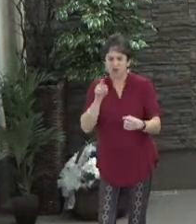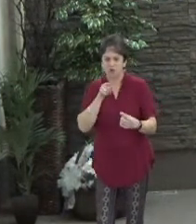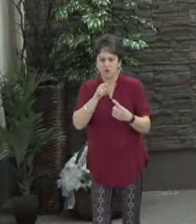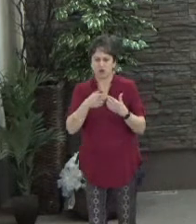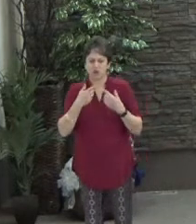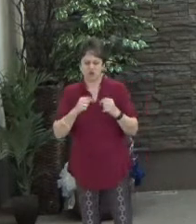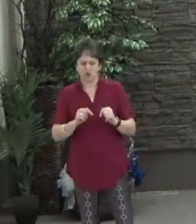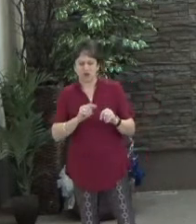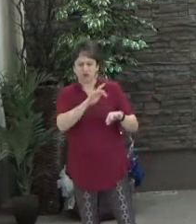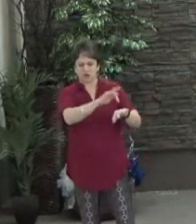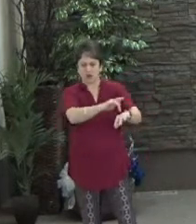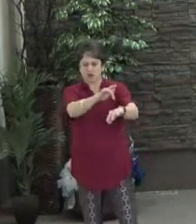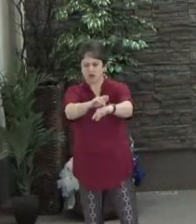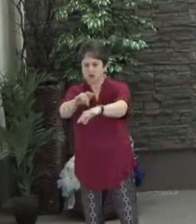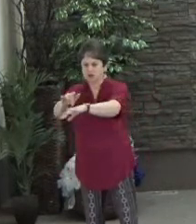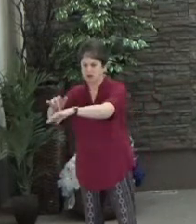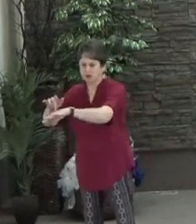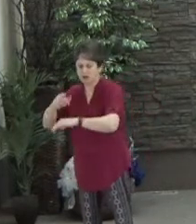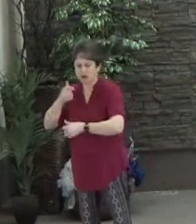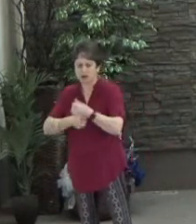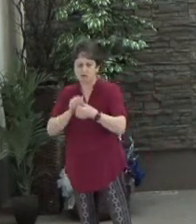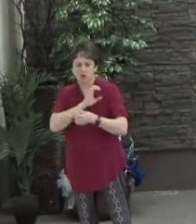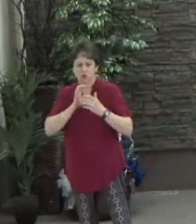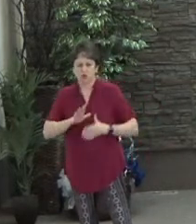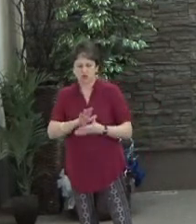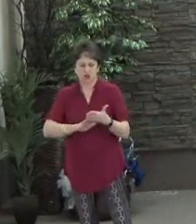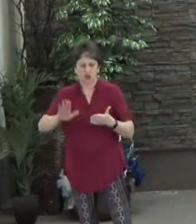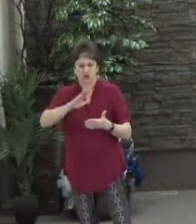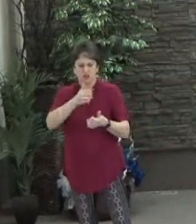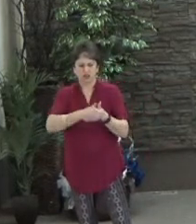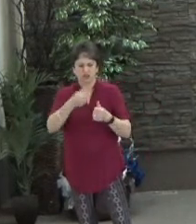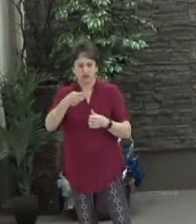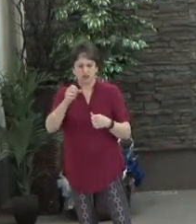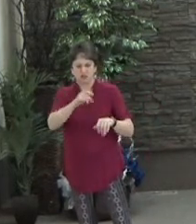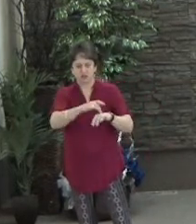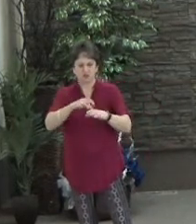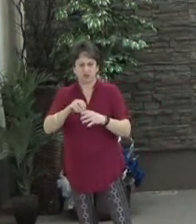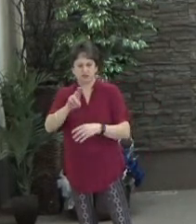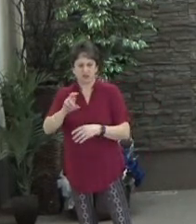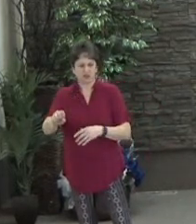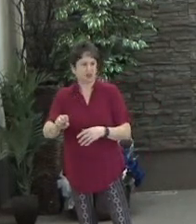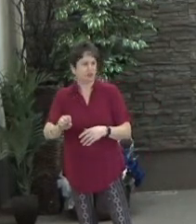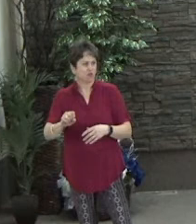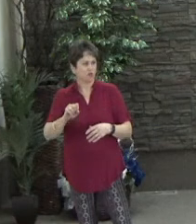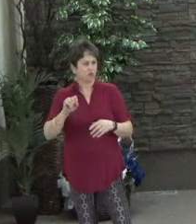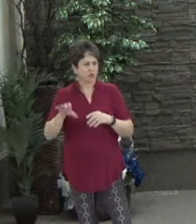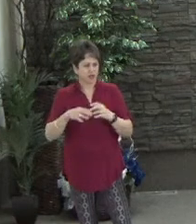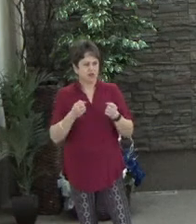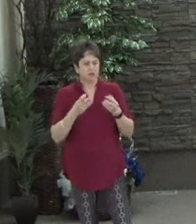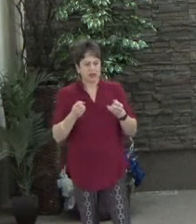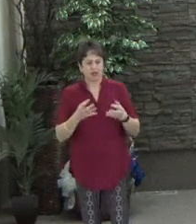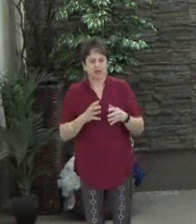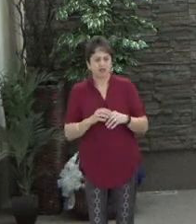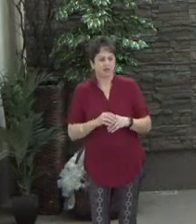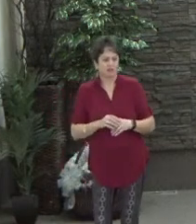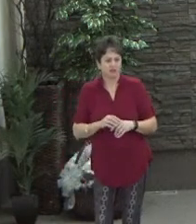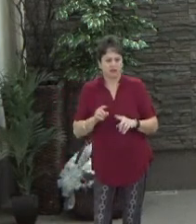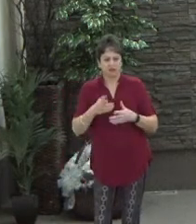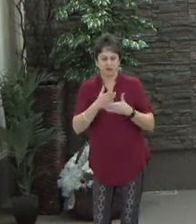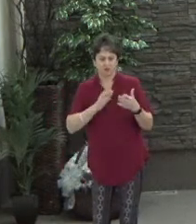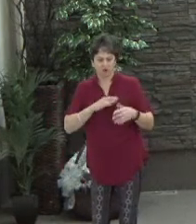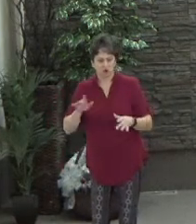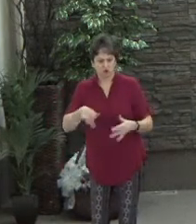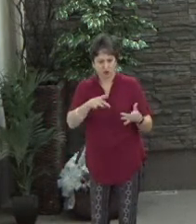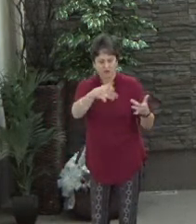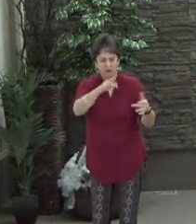to get to every Christian college campus and every Christian high school campus in the United States. And we got to quite a number of them just in some of our